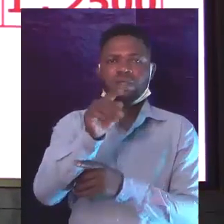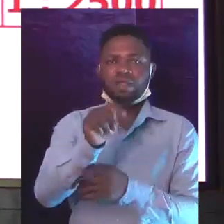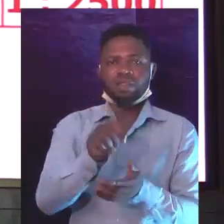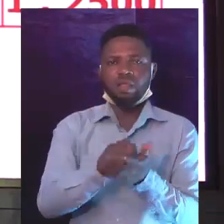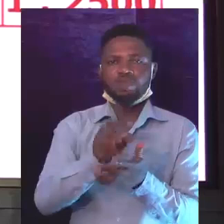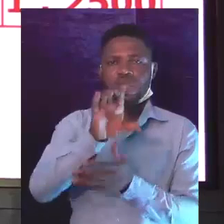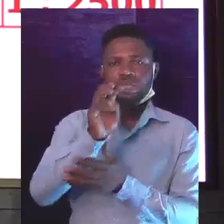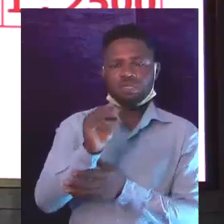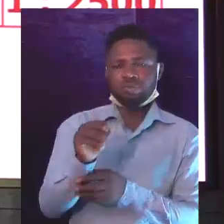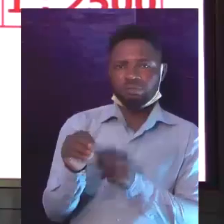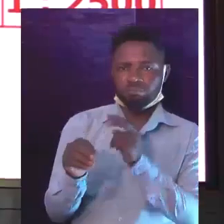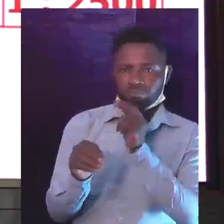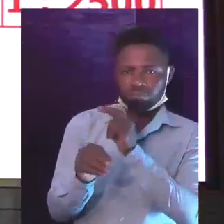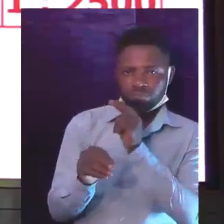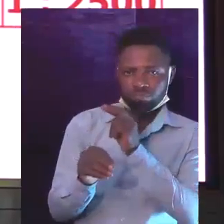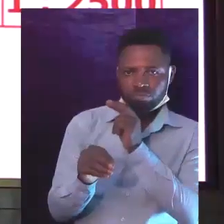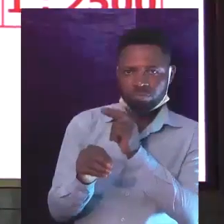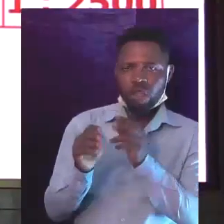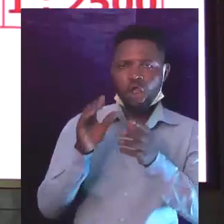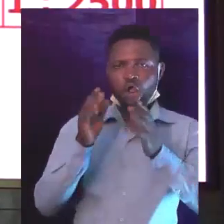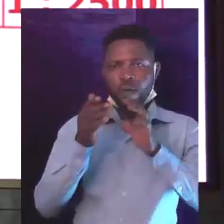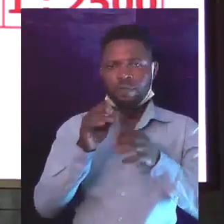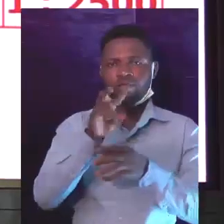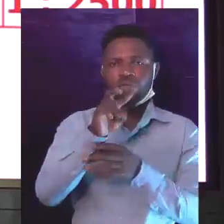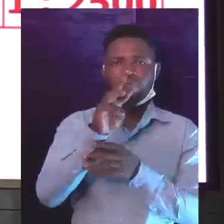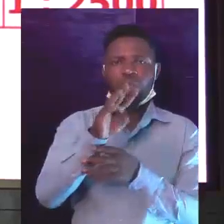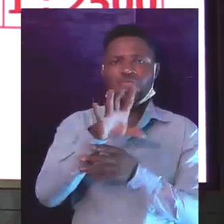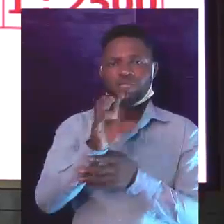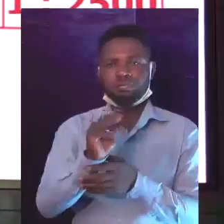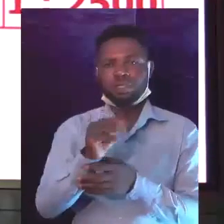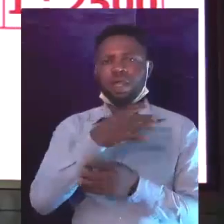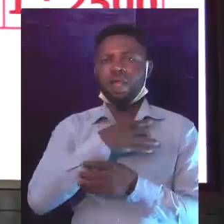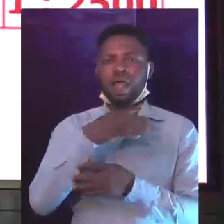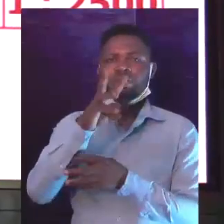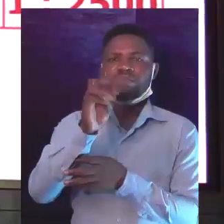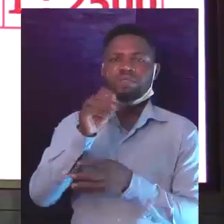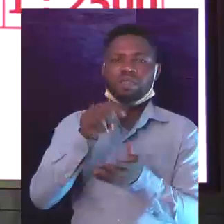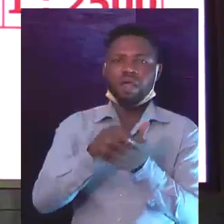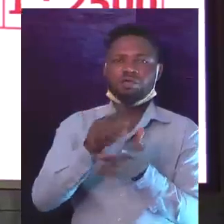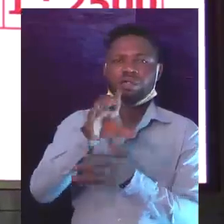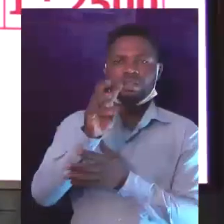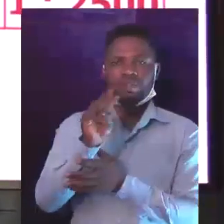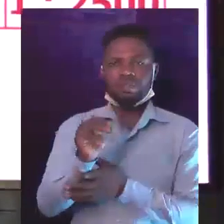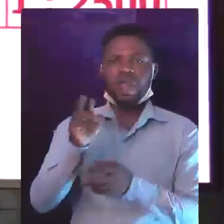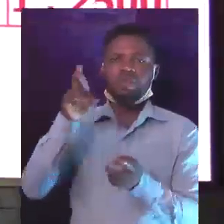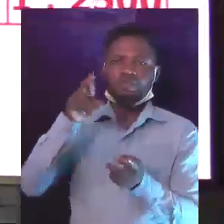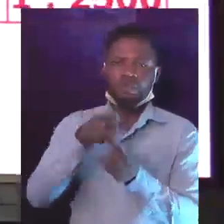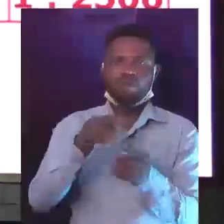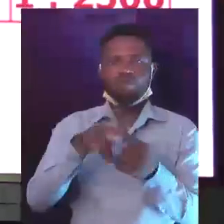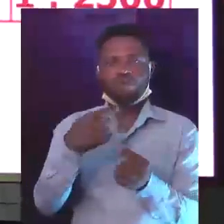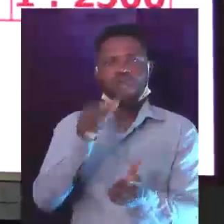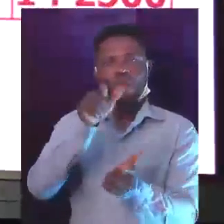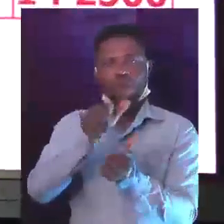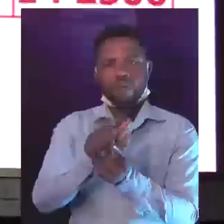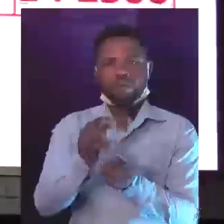60,000 centimeters. Now compare 24 centimeters and 60,000 centimeters. Reduce it to the lowest